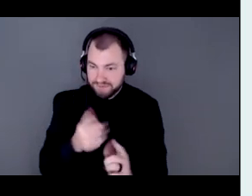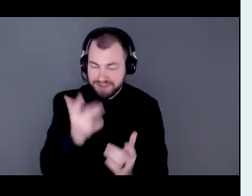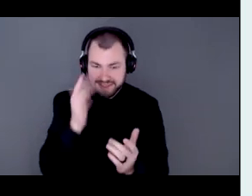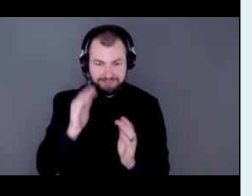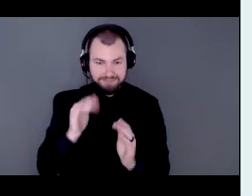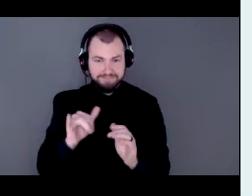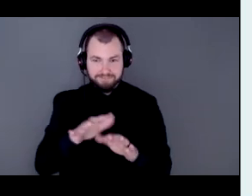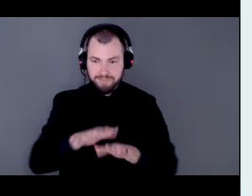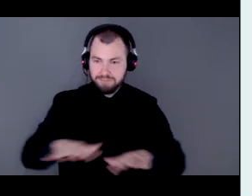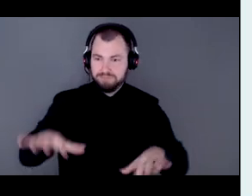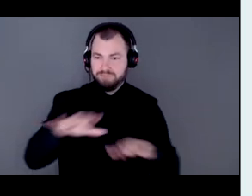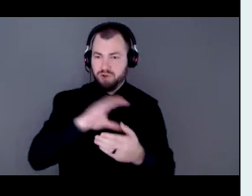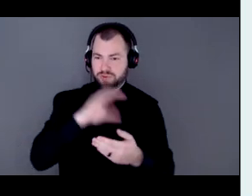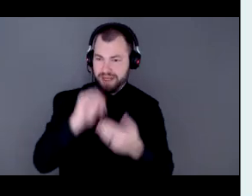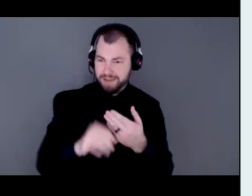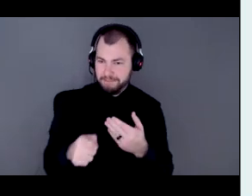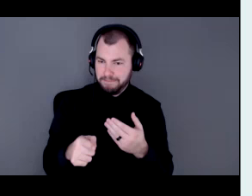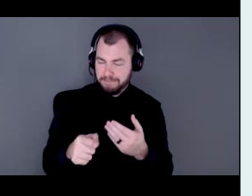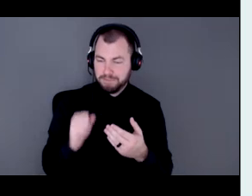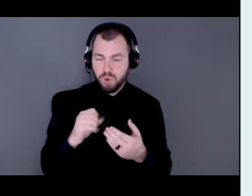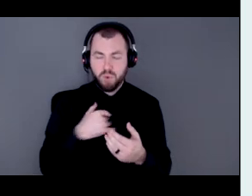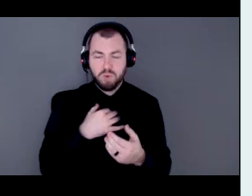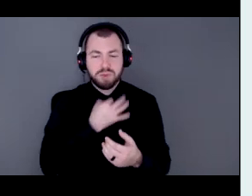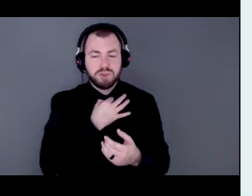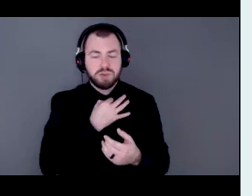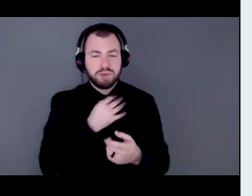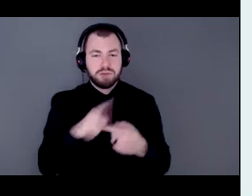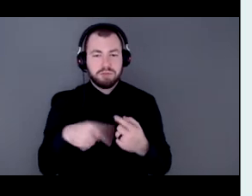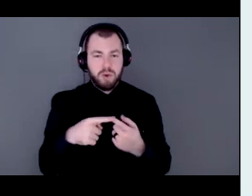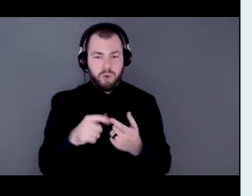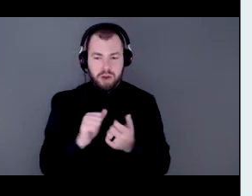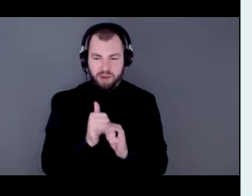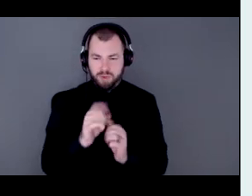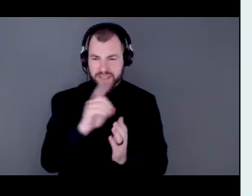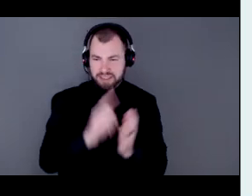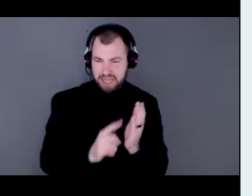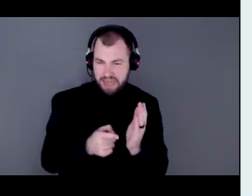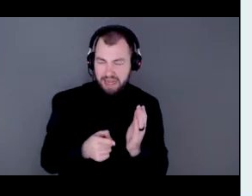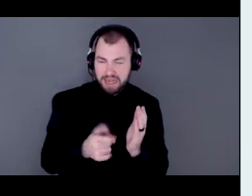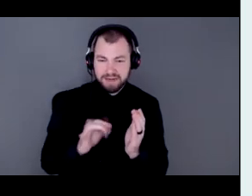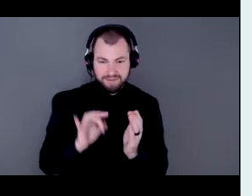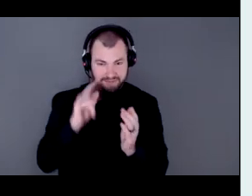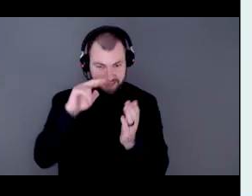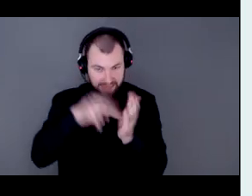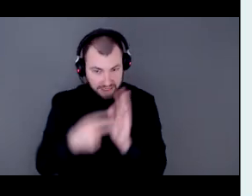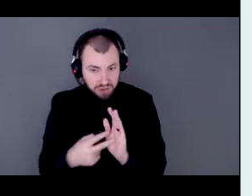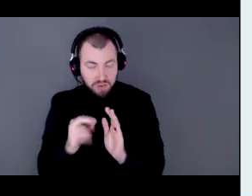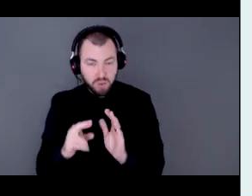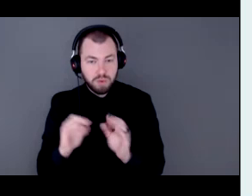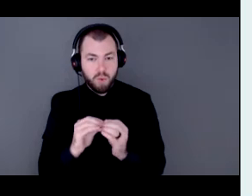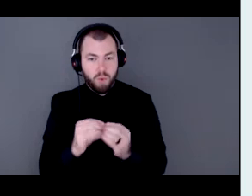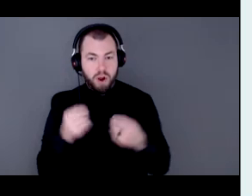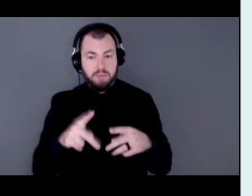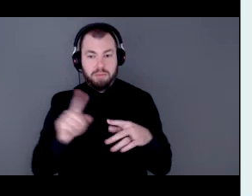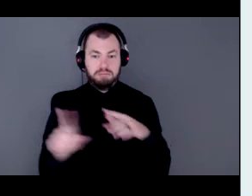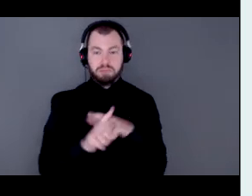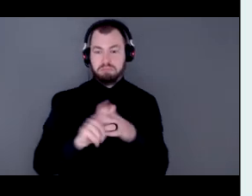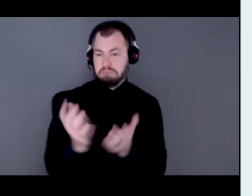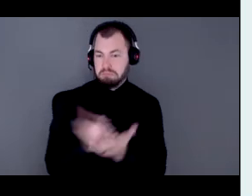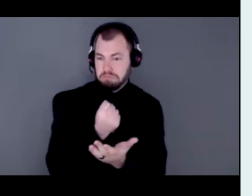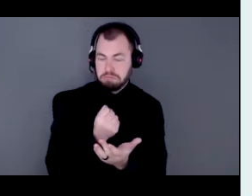curriculum. So I'm just curious about how that was designed and if it was intentional or if it's more opportunistic that a teacher